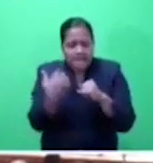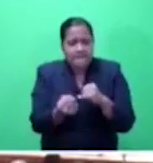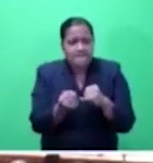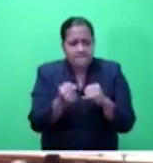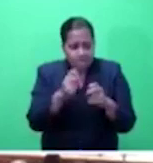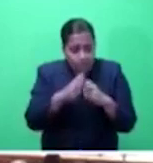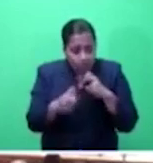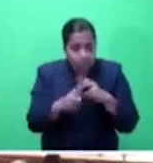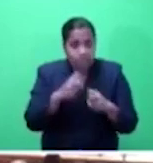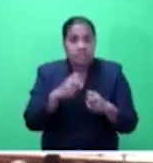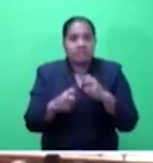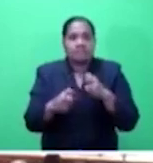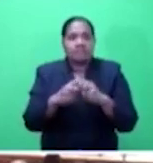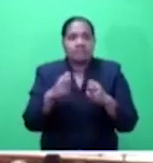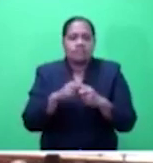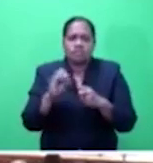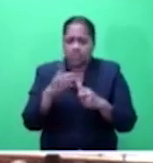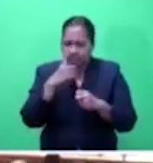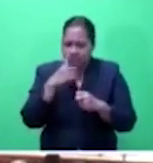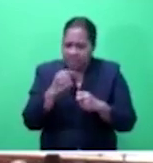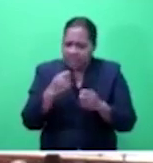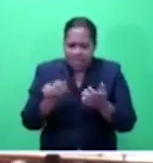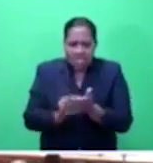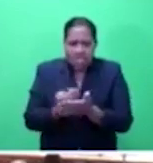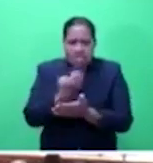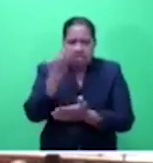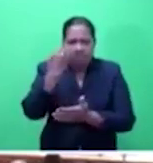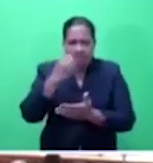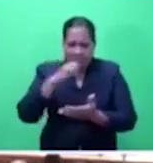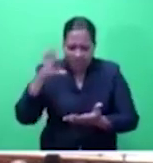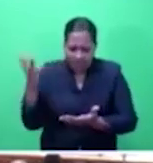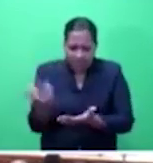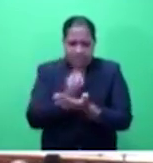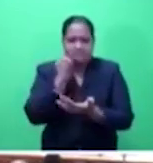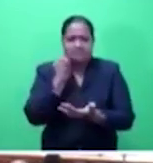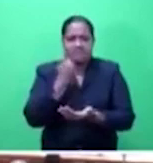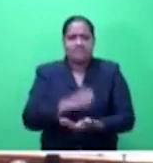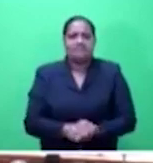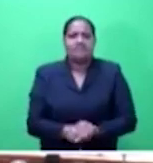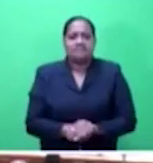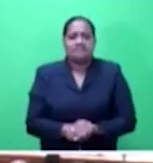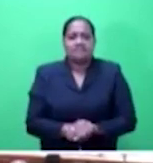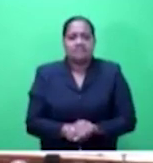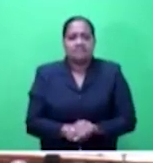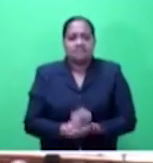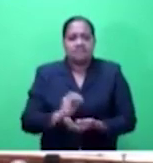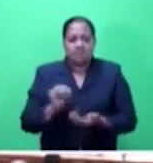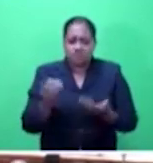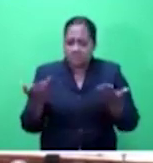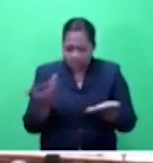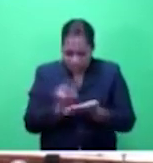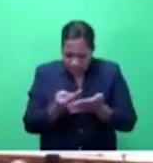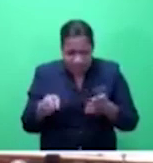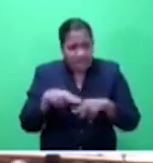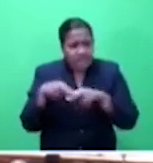and vulnerabilities in our economic recovery. The article wasn't written for me or for our party or even only for Fiji. It was